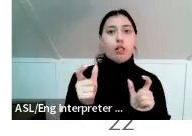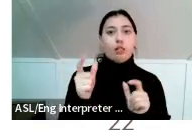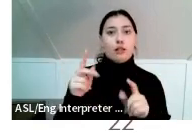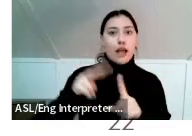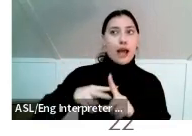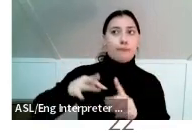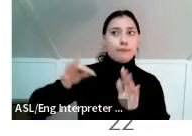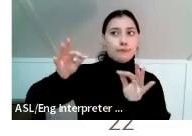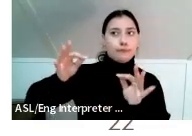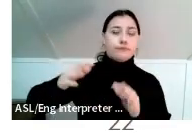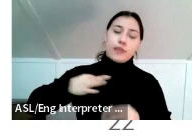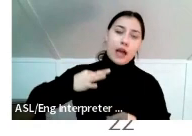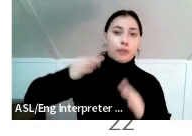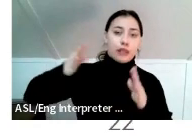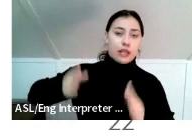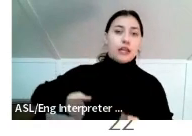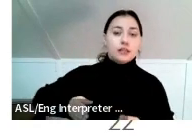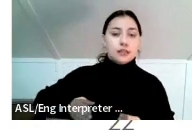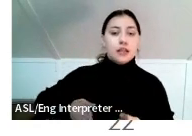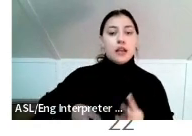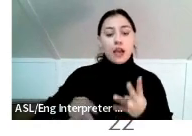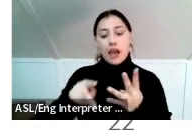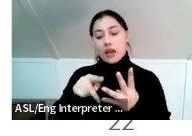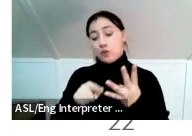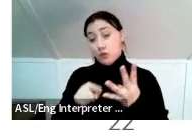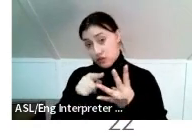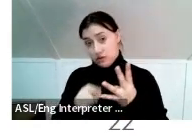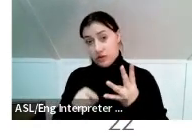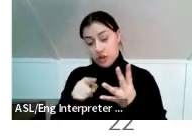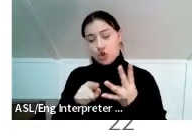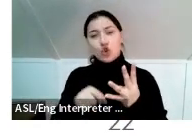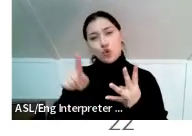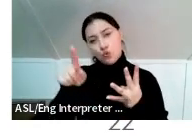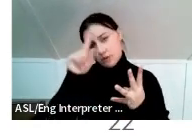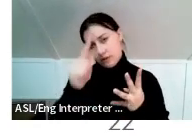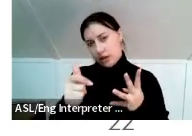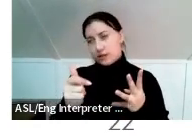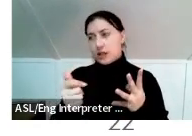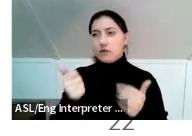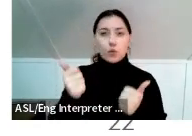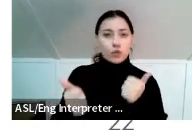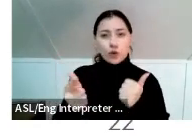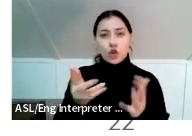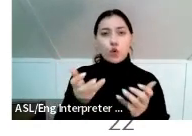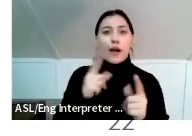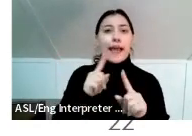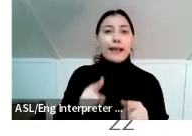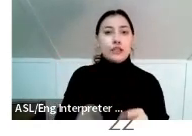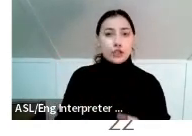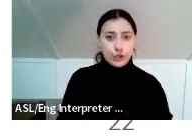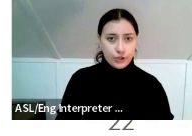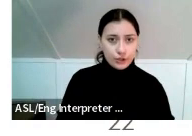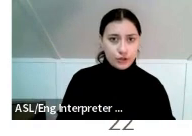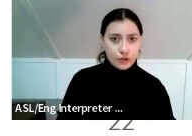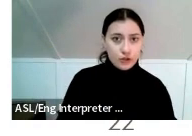of two sections to respond to. So all applicants need